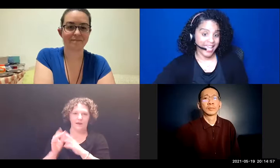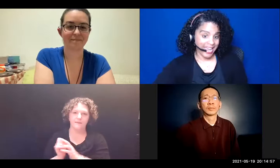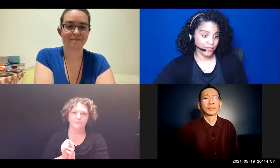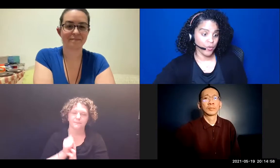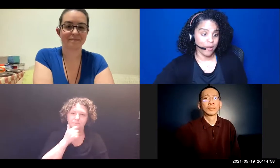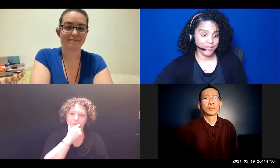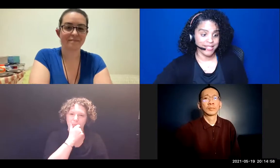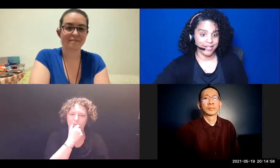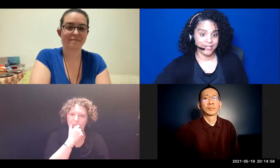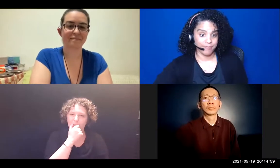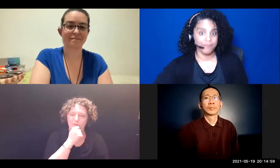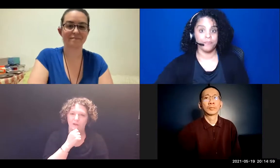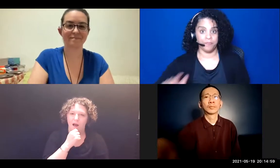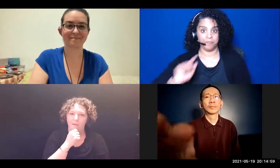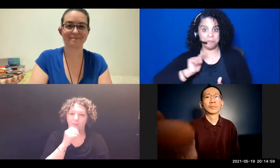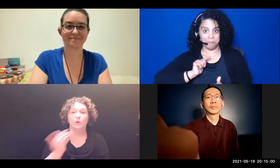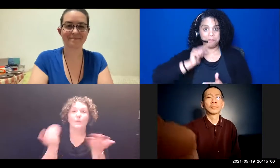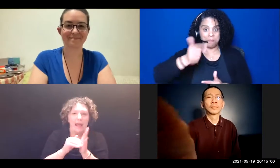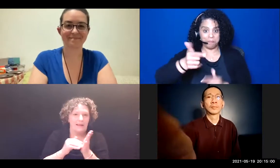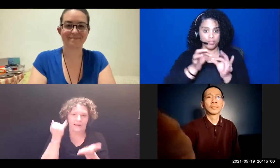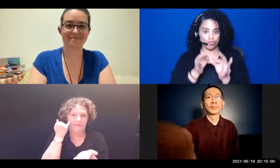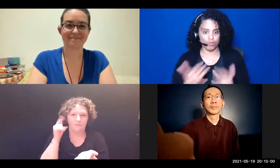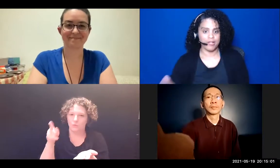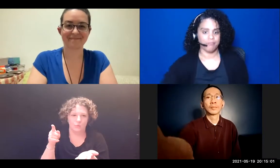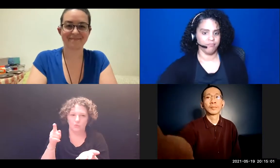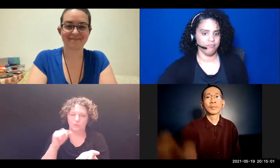the CAN's website.